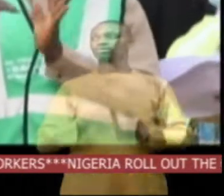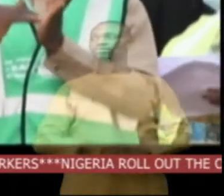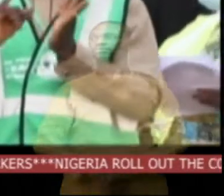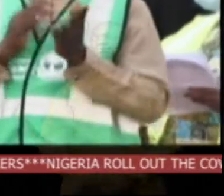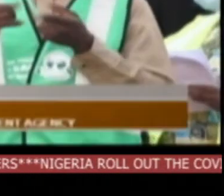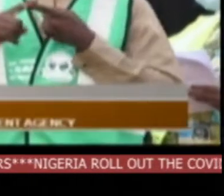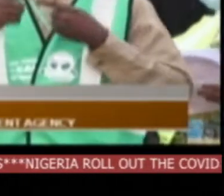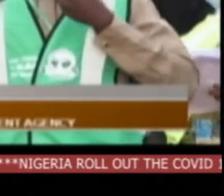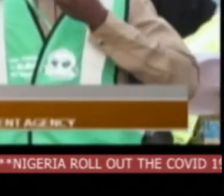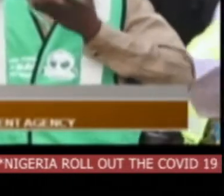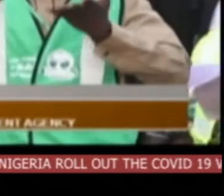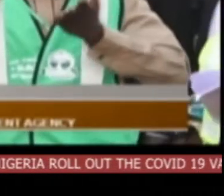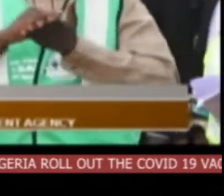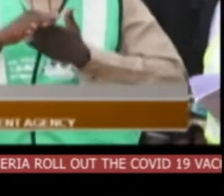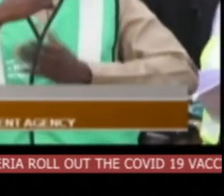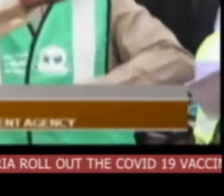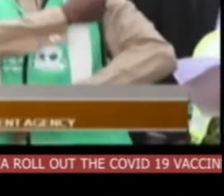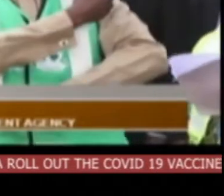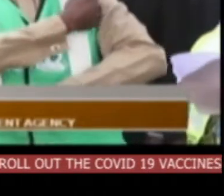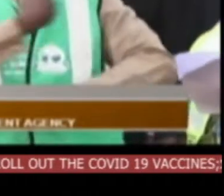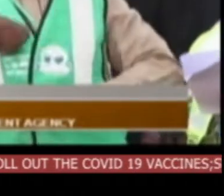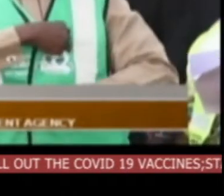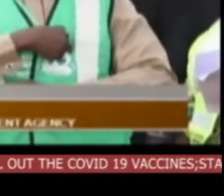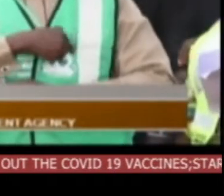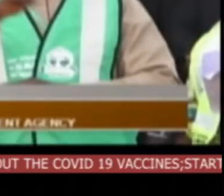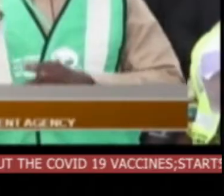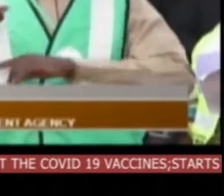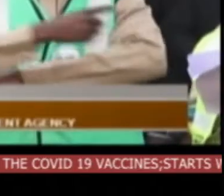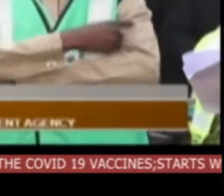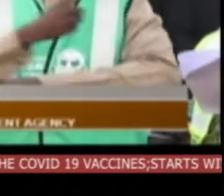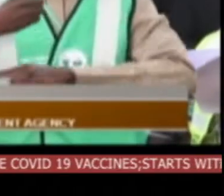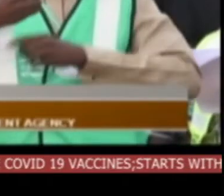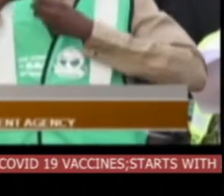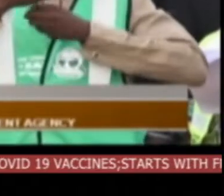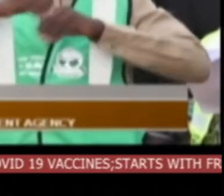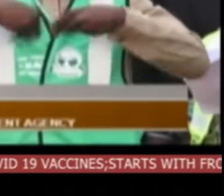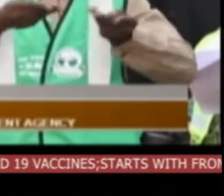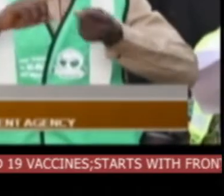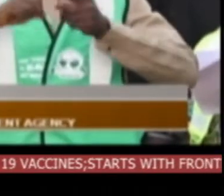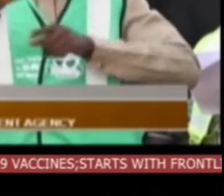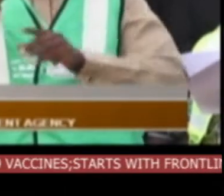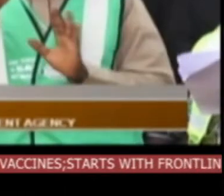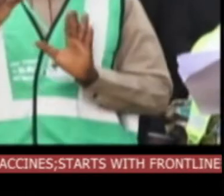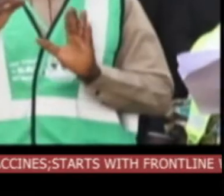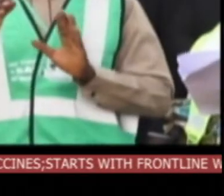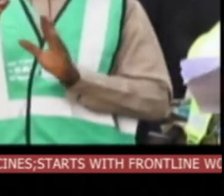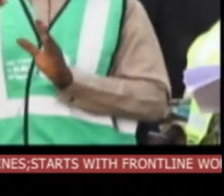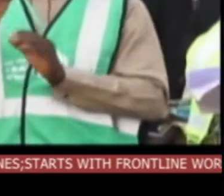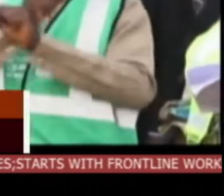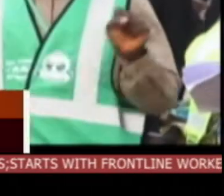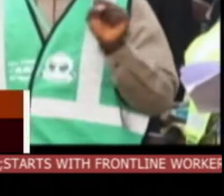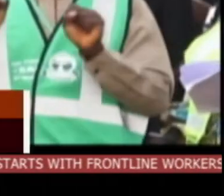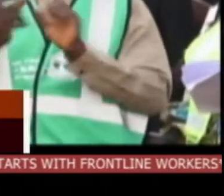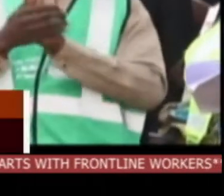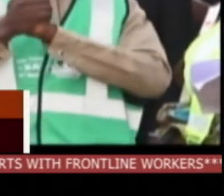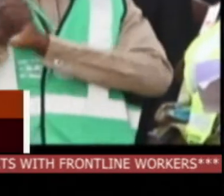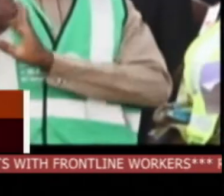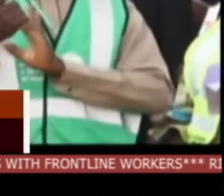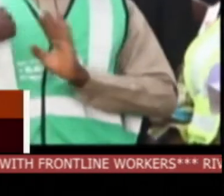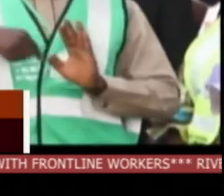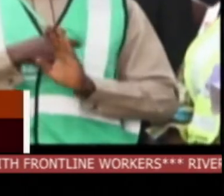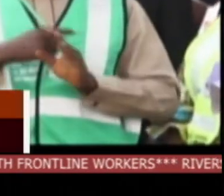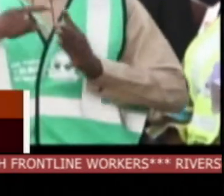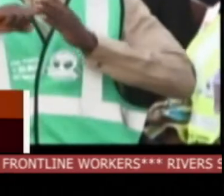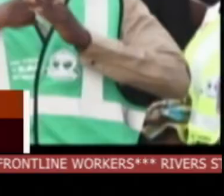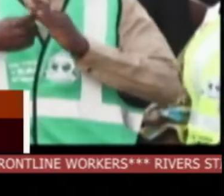that the vaccines that we're going to be delivering today to Nigerians are safe, they're effective, and we're going to roll out this